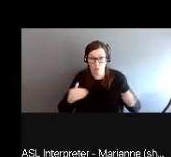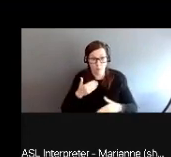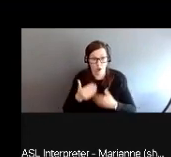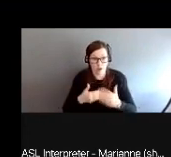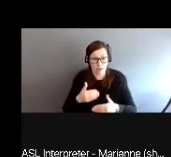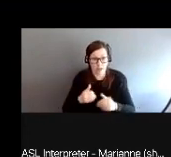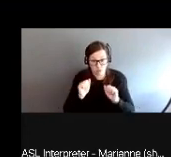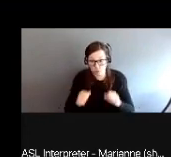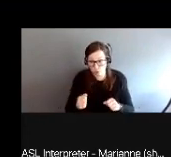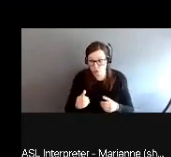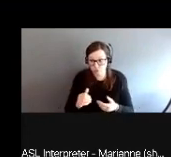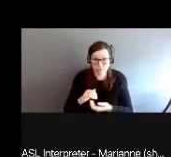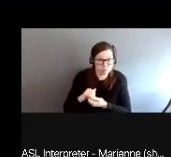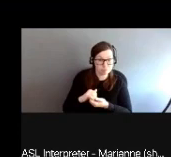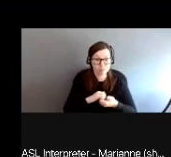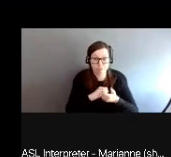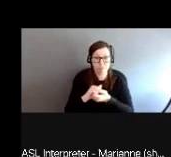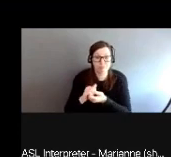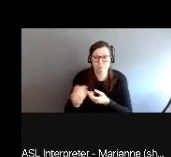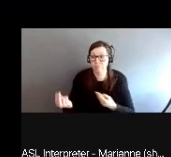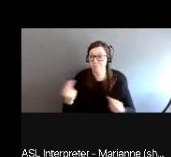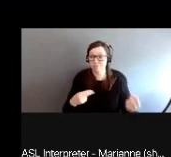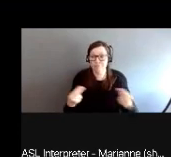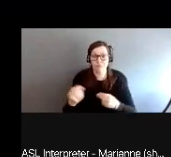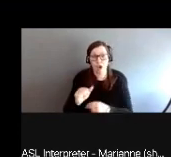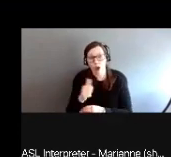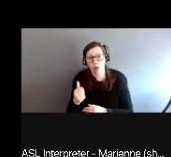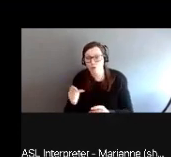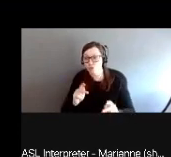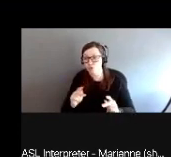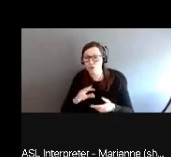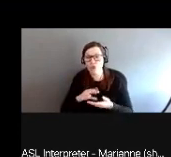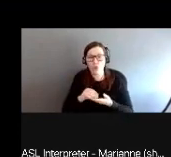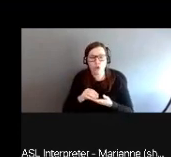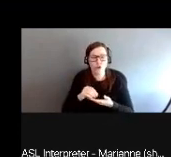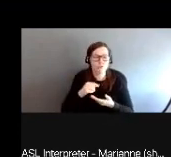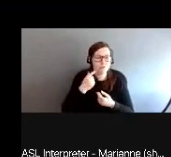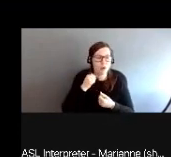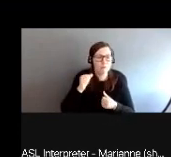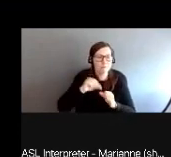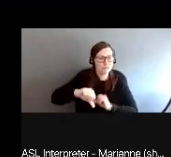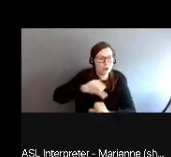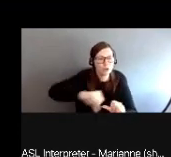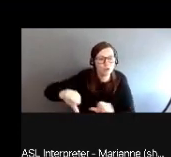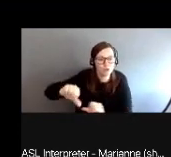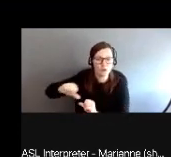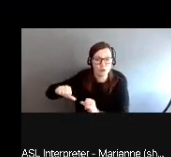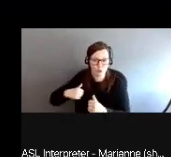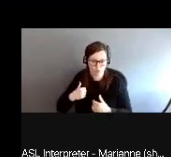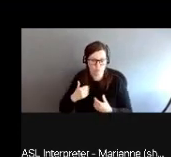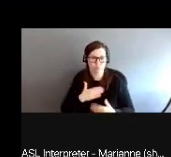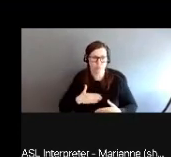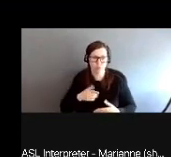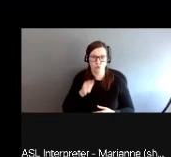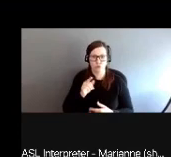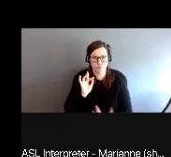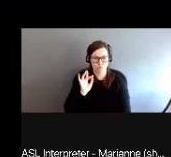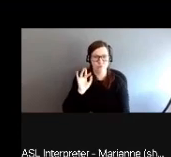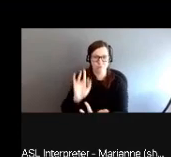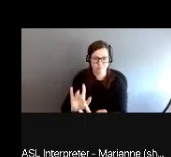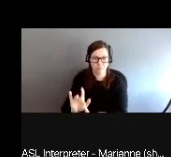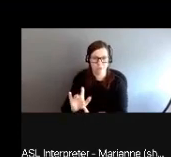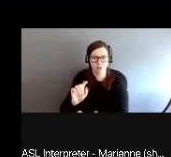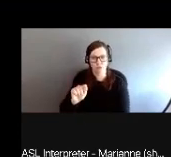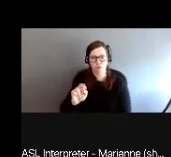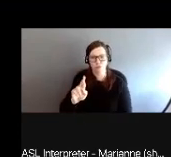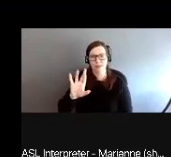those things together. So I really, really encourage you to contact Tracy. But the idea of storyboarding is really just to help you